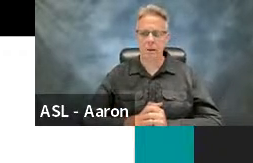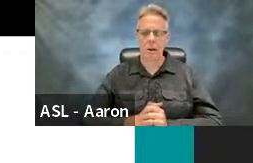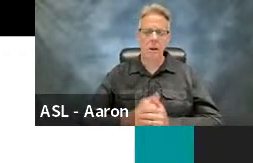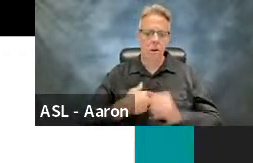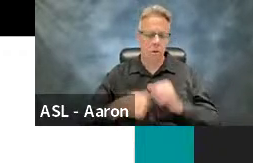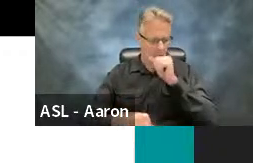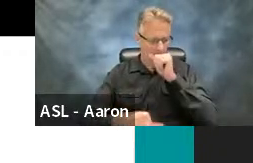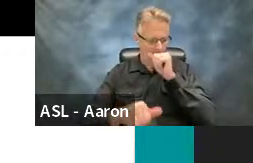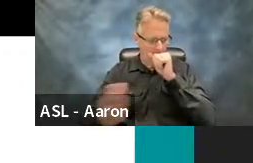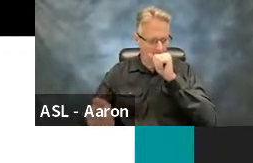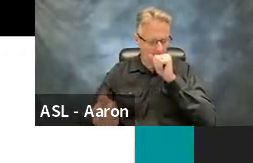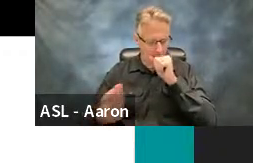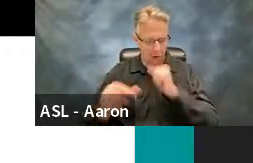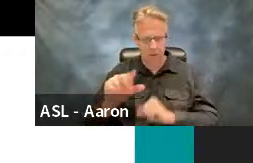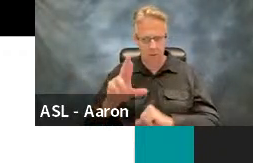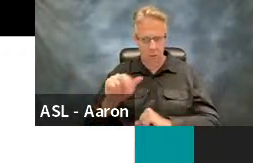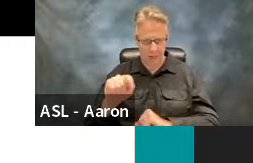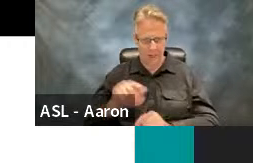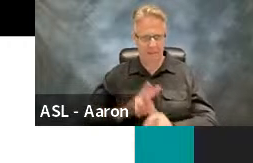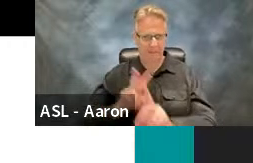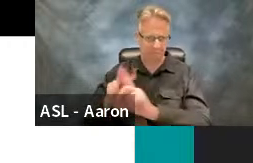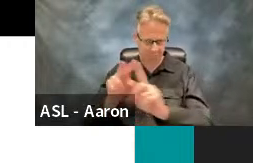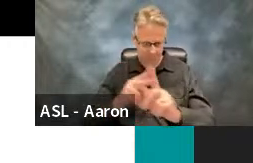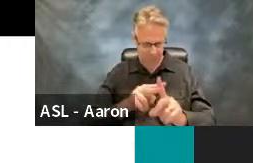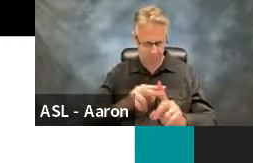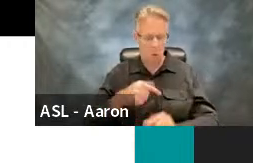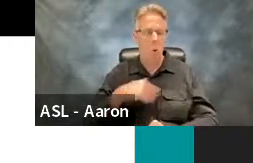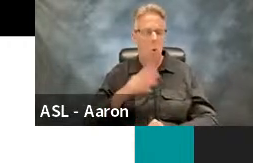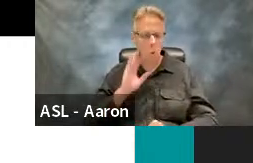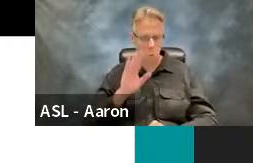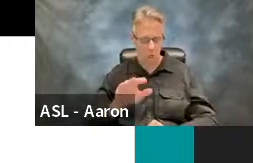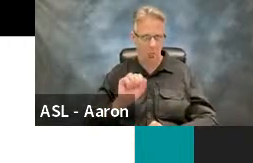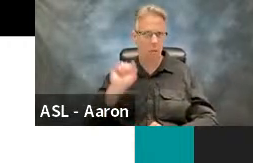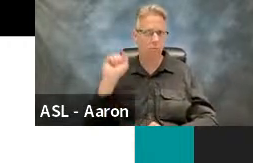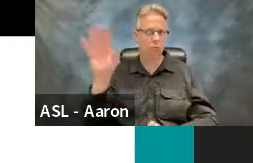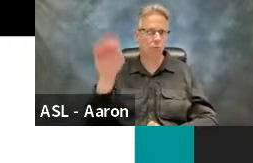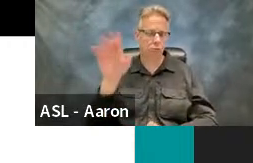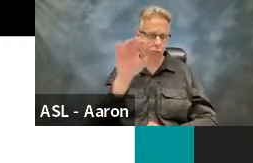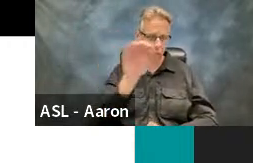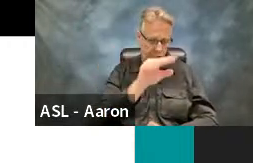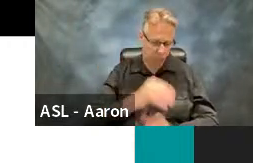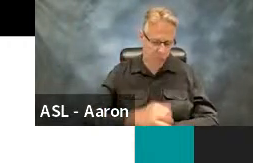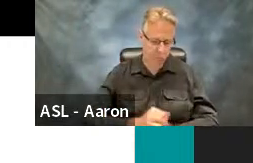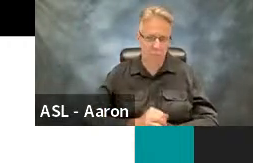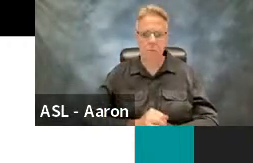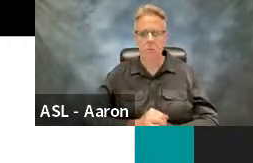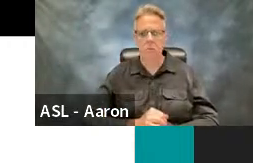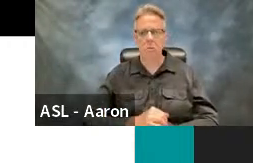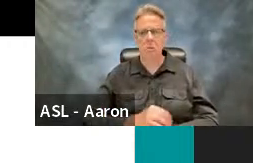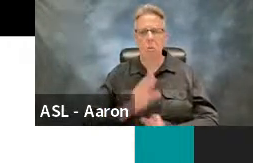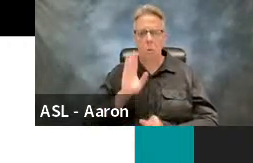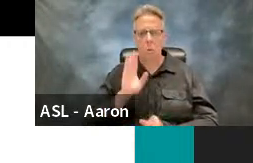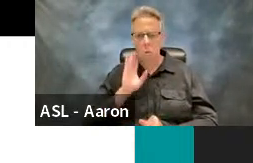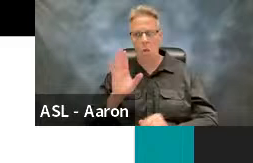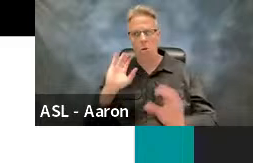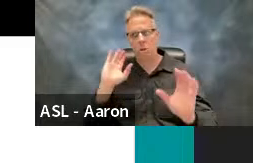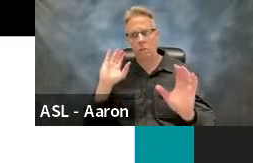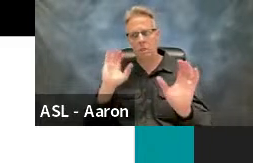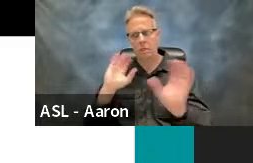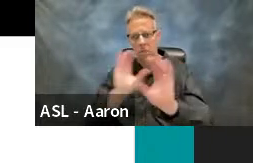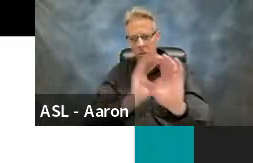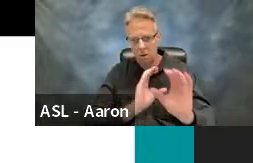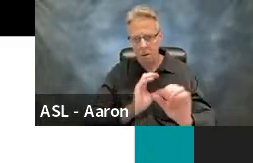other grant applications that we will be submitting. We are going to seek